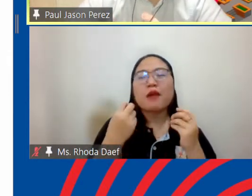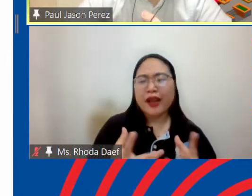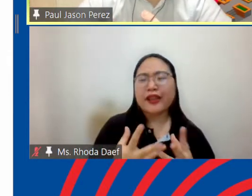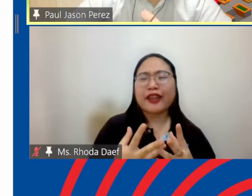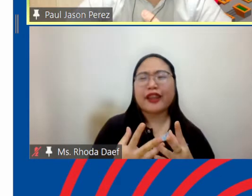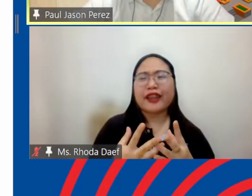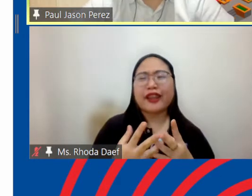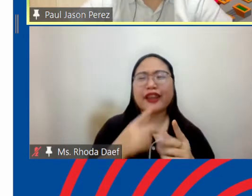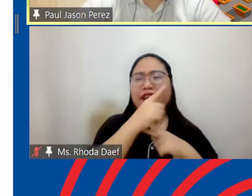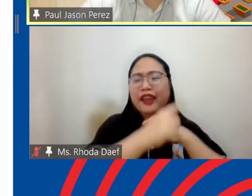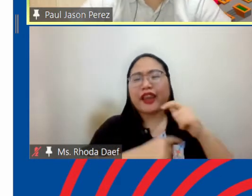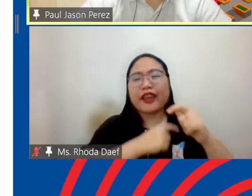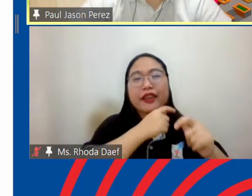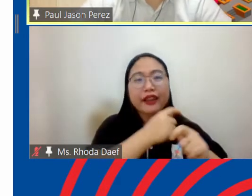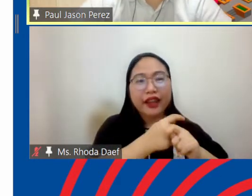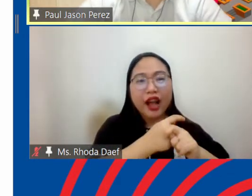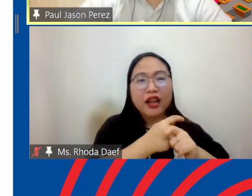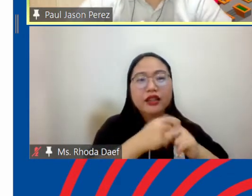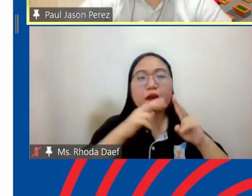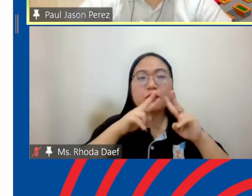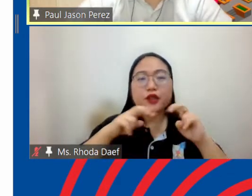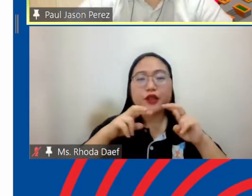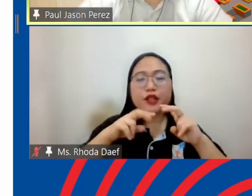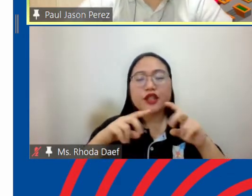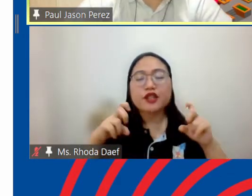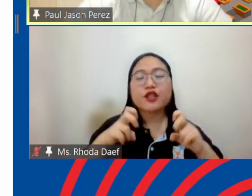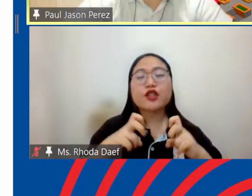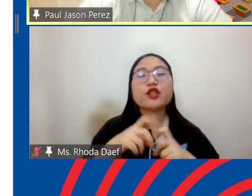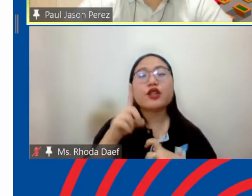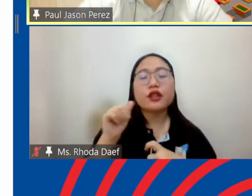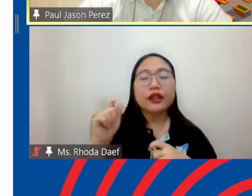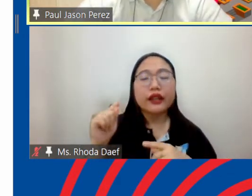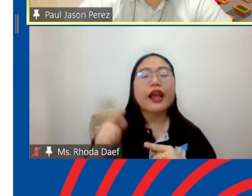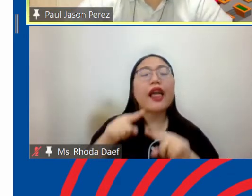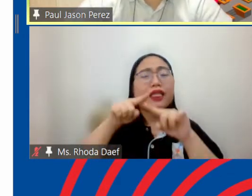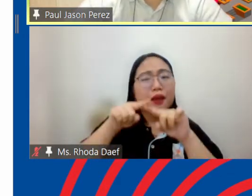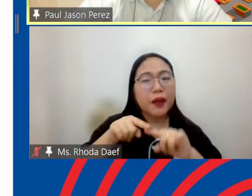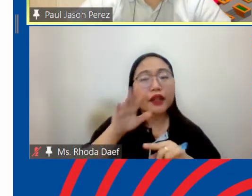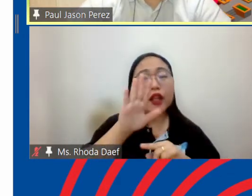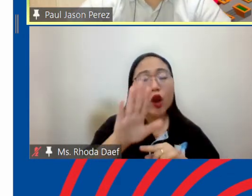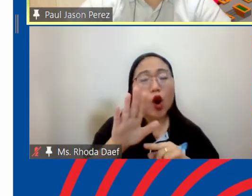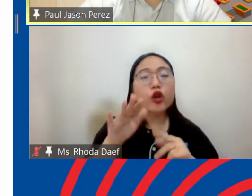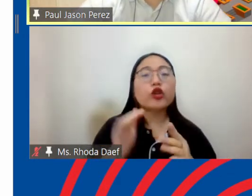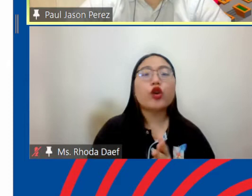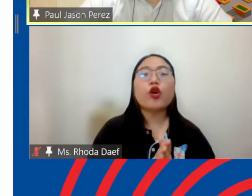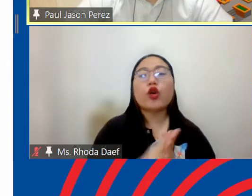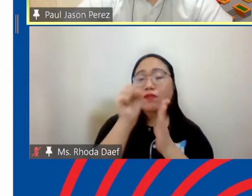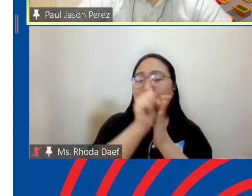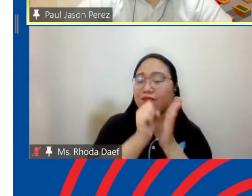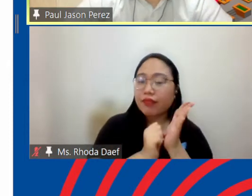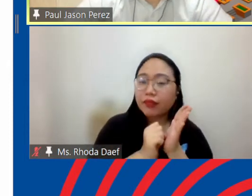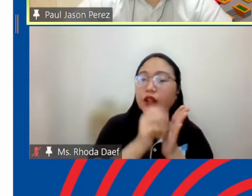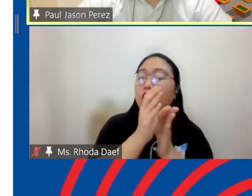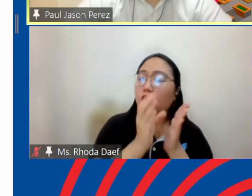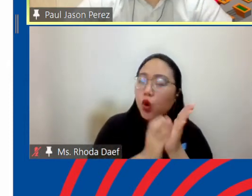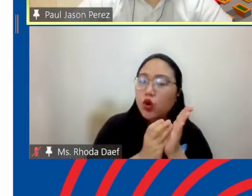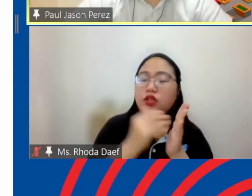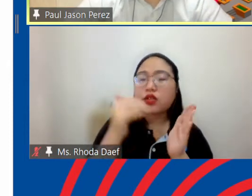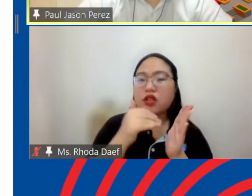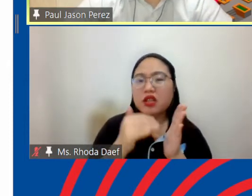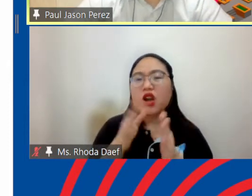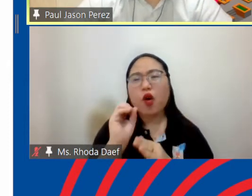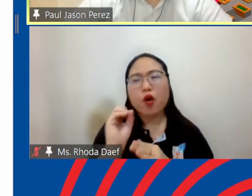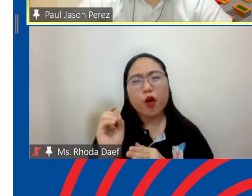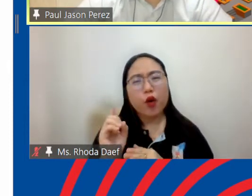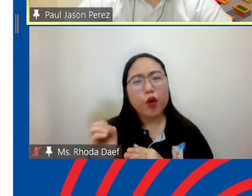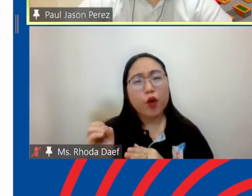many types of research data depending on your field of study and depending on the type of study that you